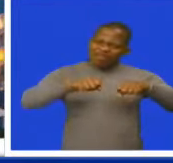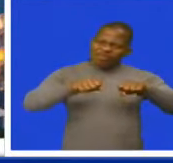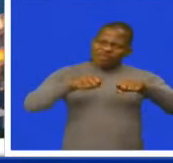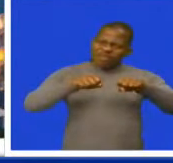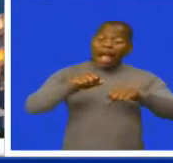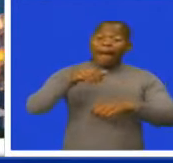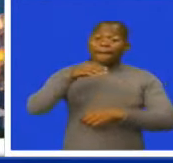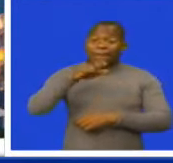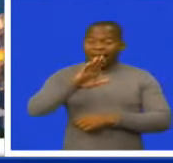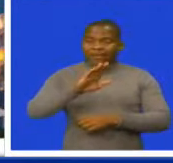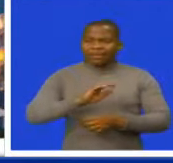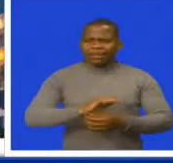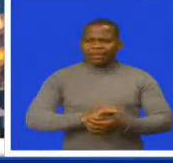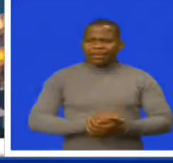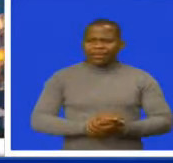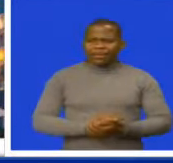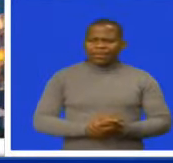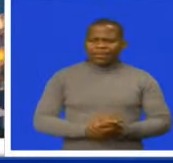iPhalamende bahlangene.